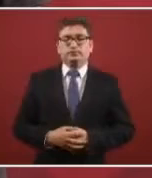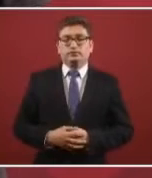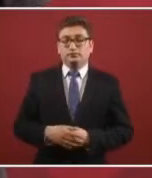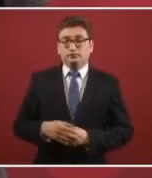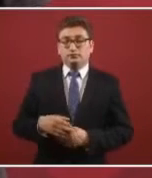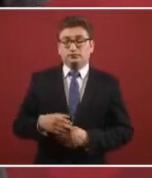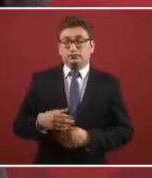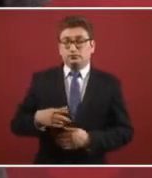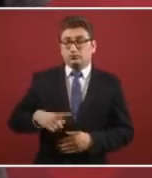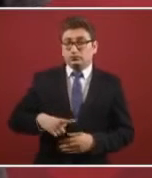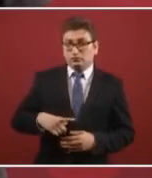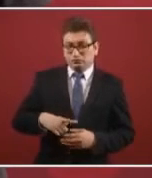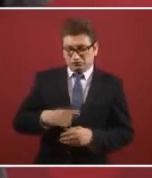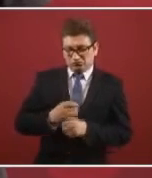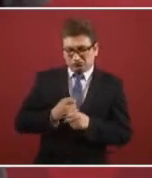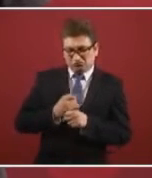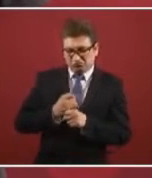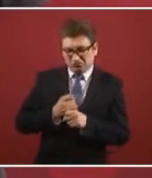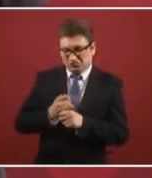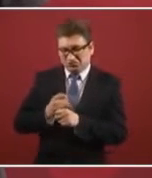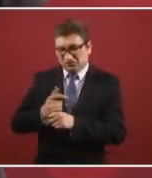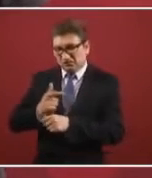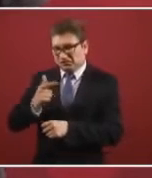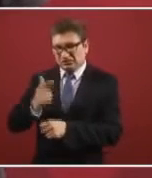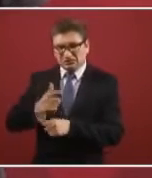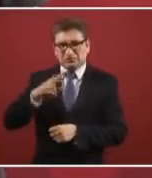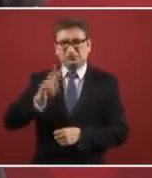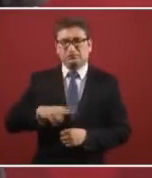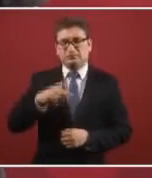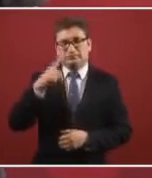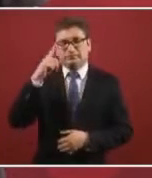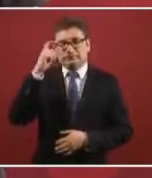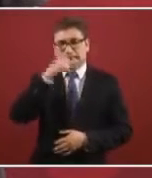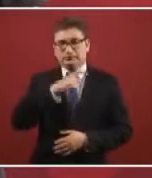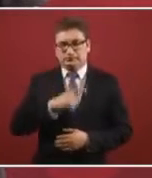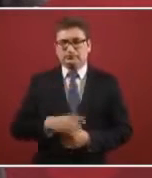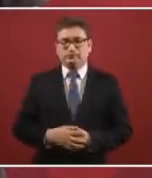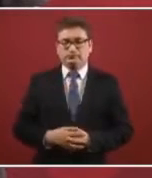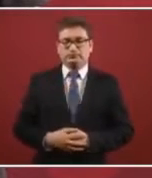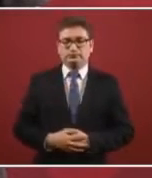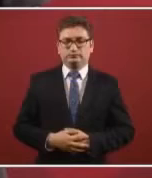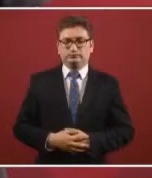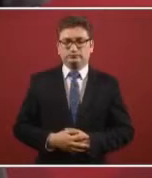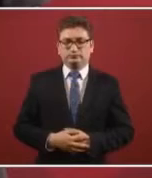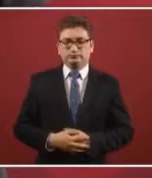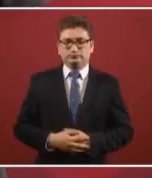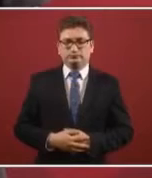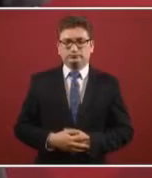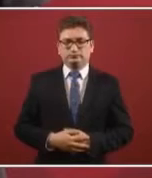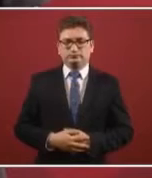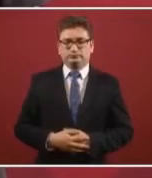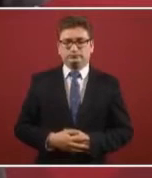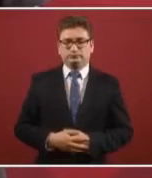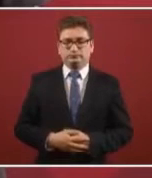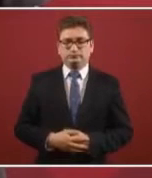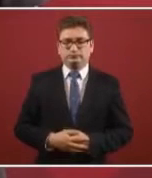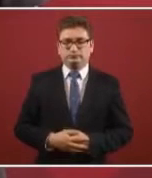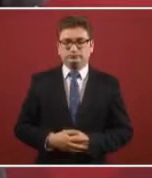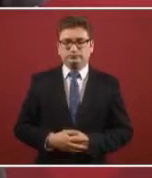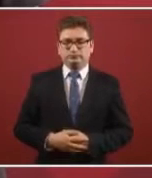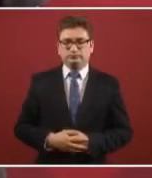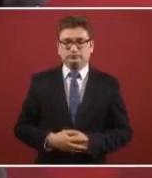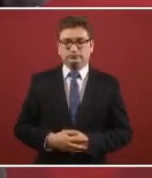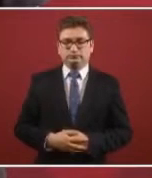to get to the truth. Yes. Yes. Yes.